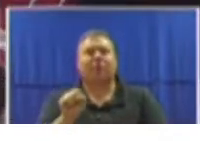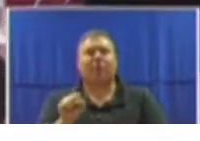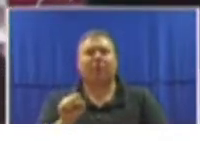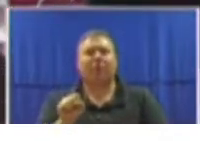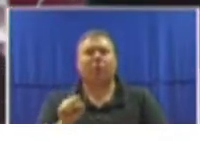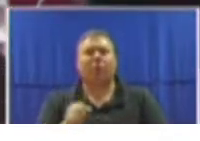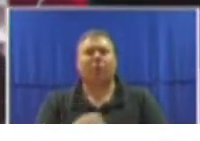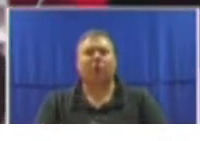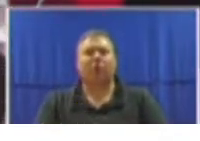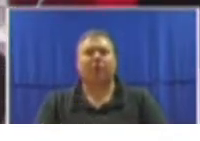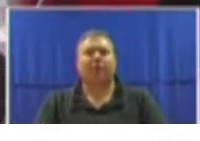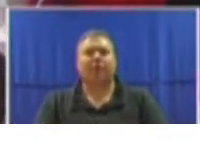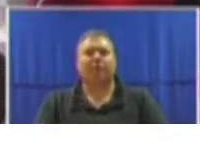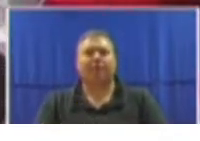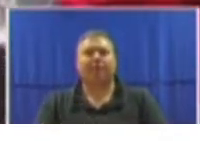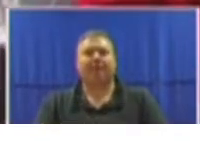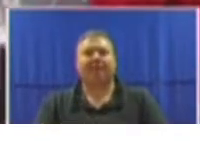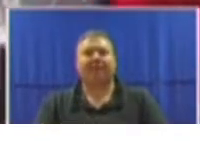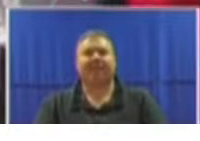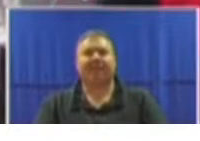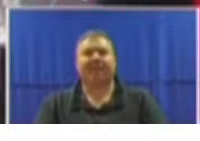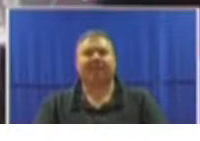Shivambo.